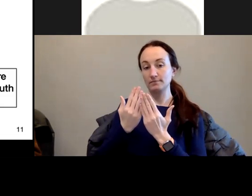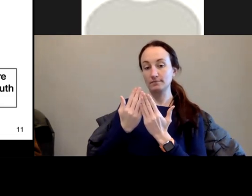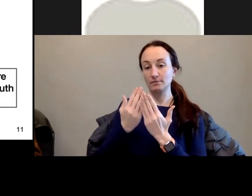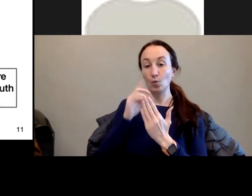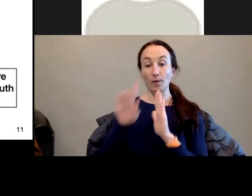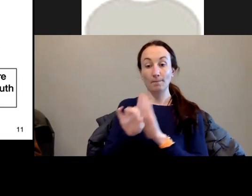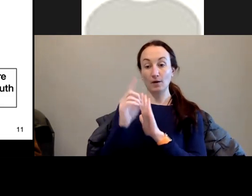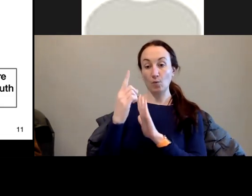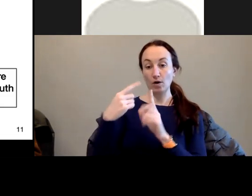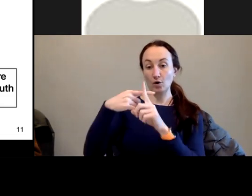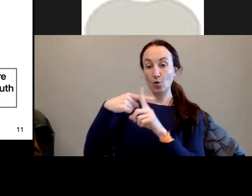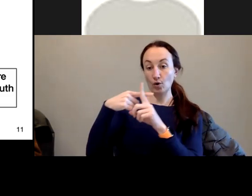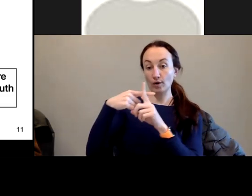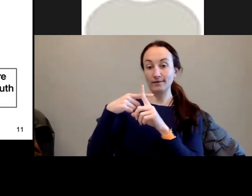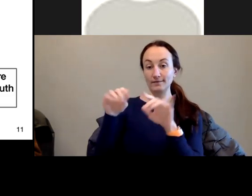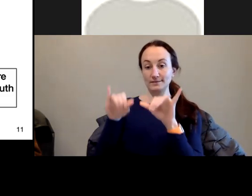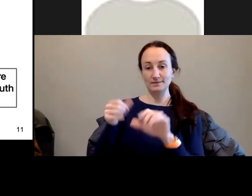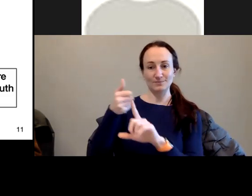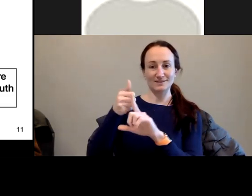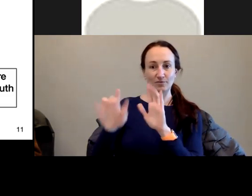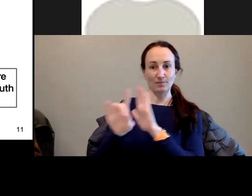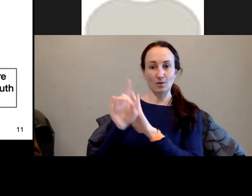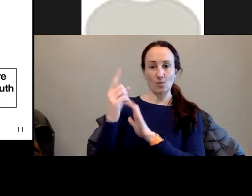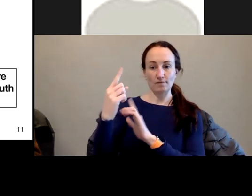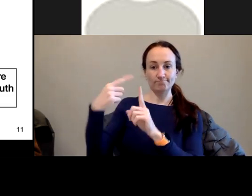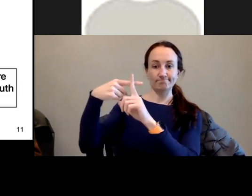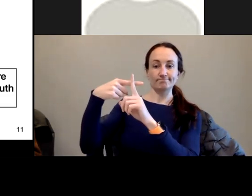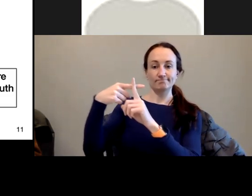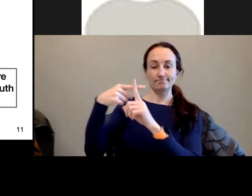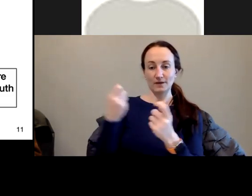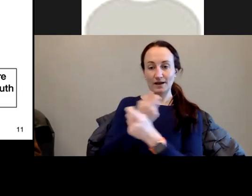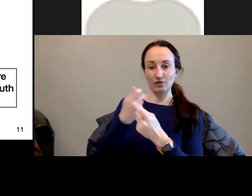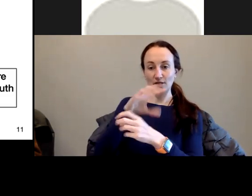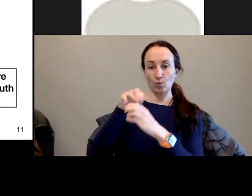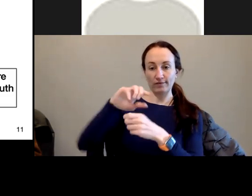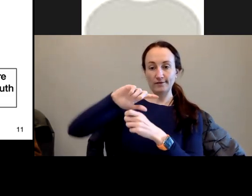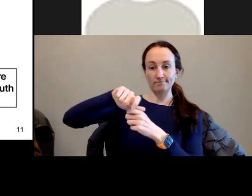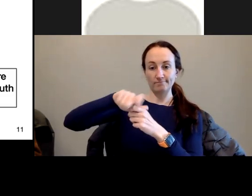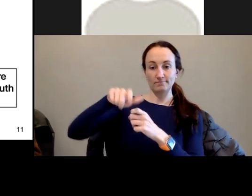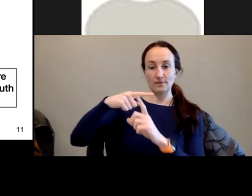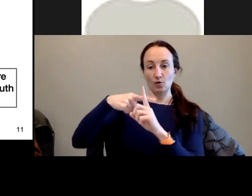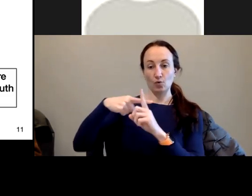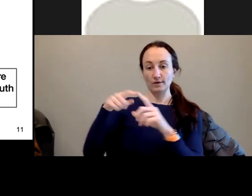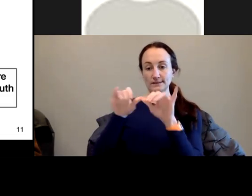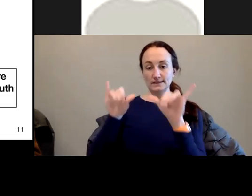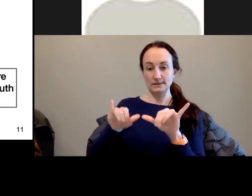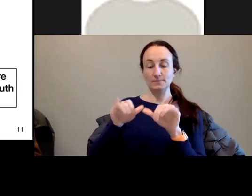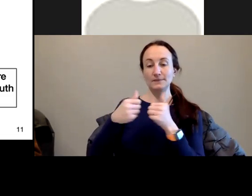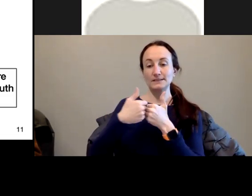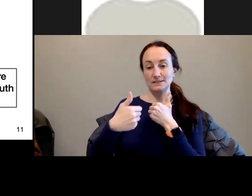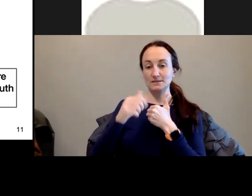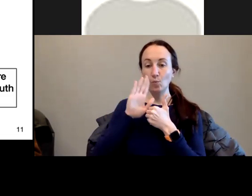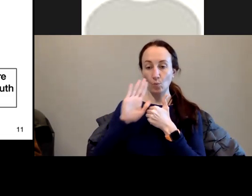just picks one coordinate system by itself, and then and everything within that coordinate system, the distance